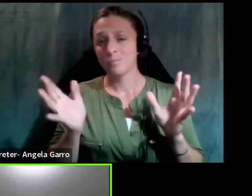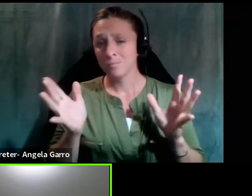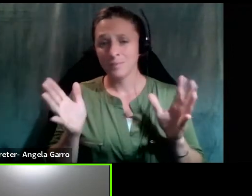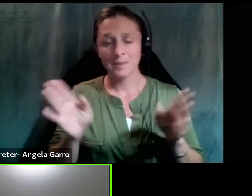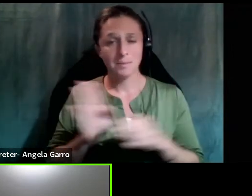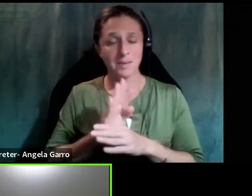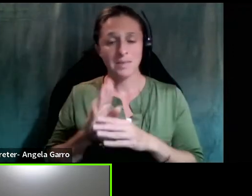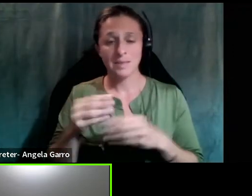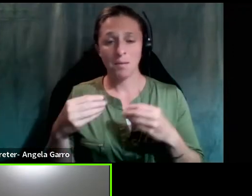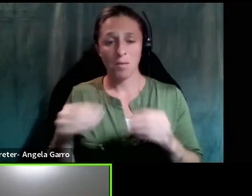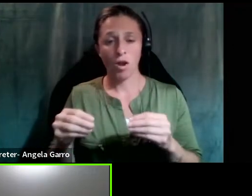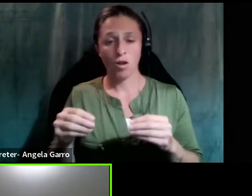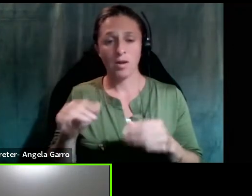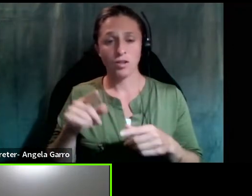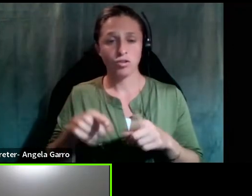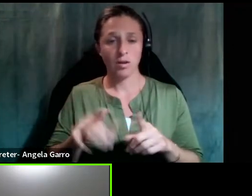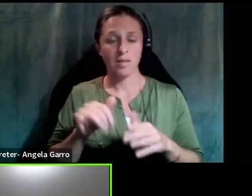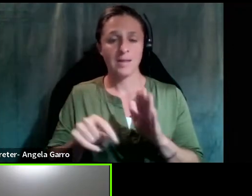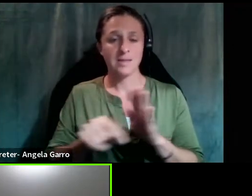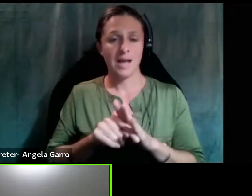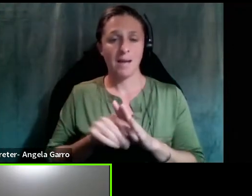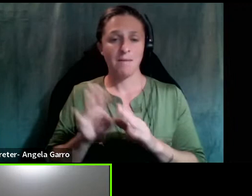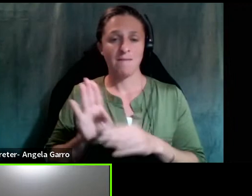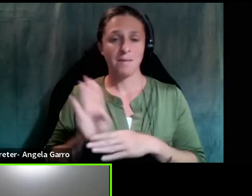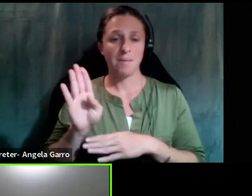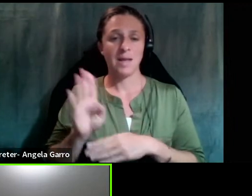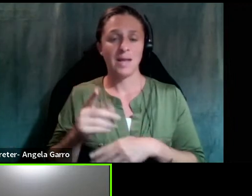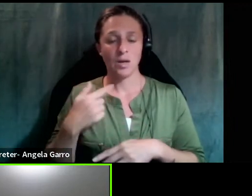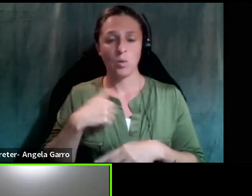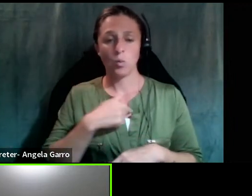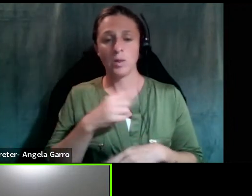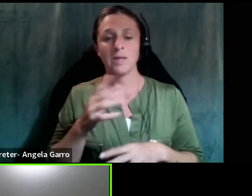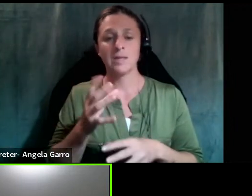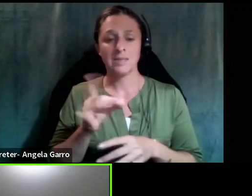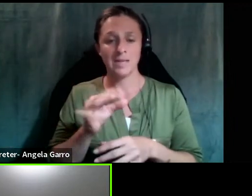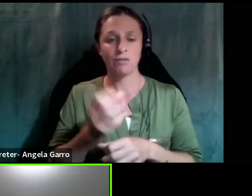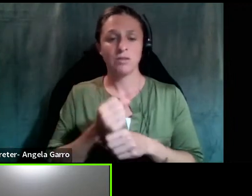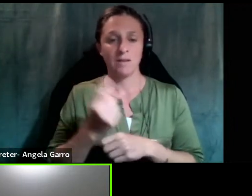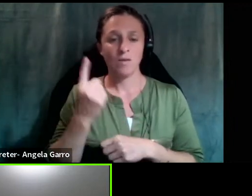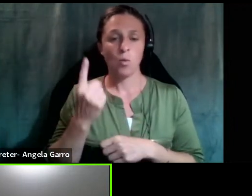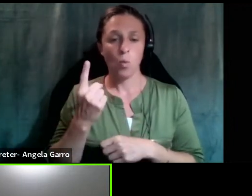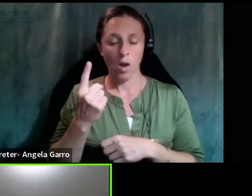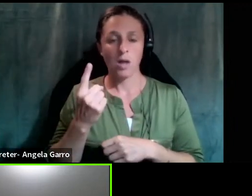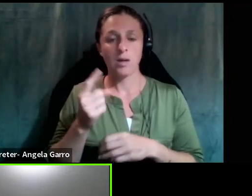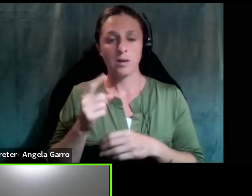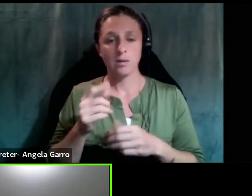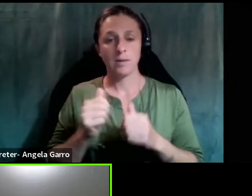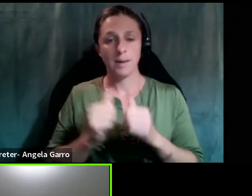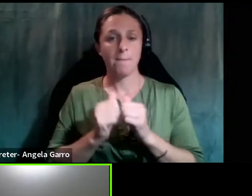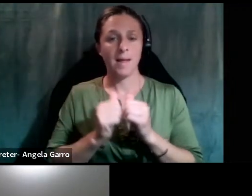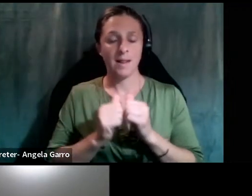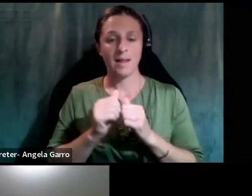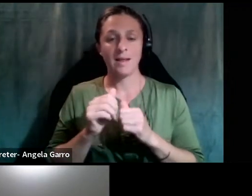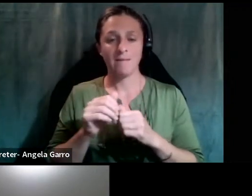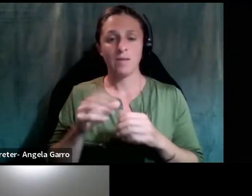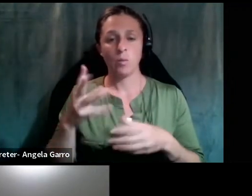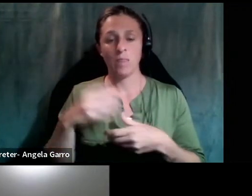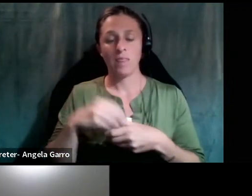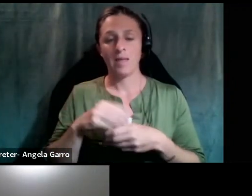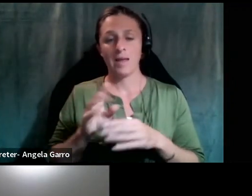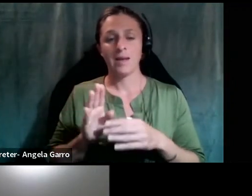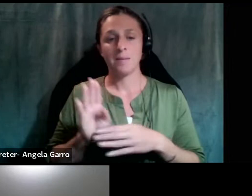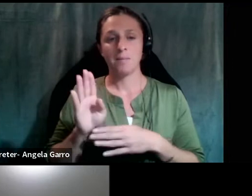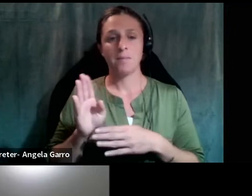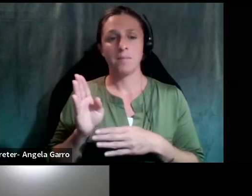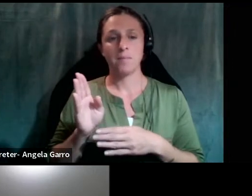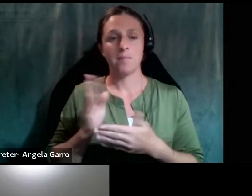bid. But we did receive one very competitive bid within budget, obviously. I'm glad the